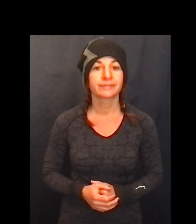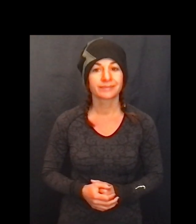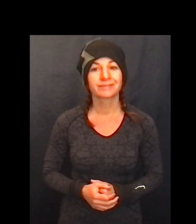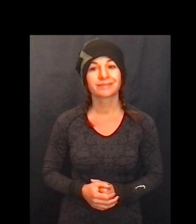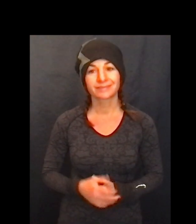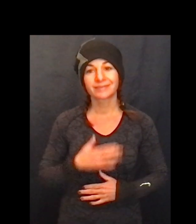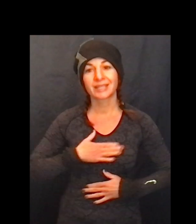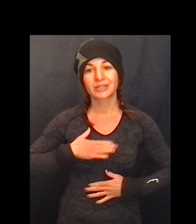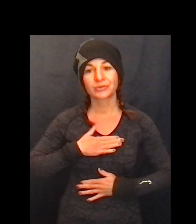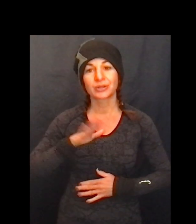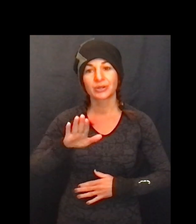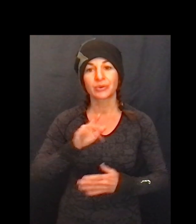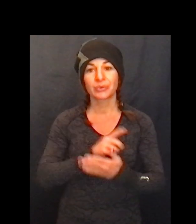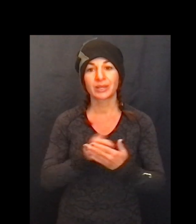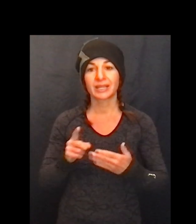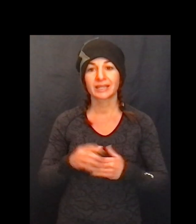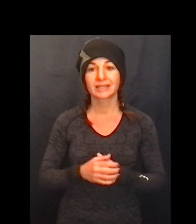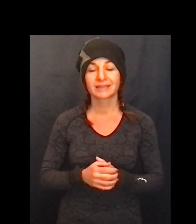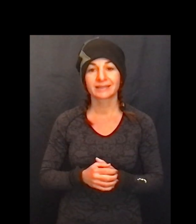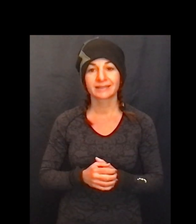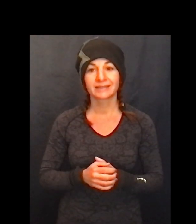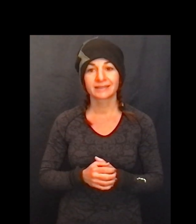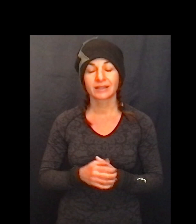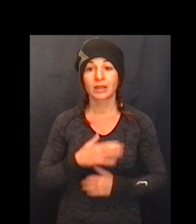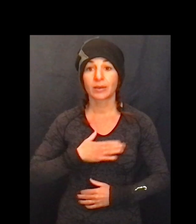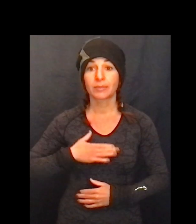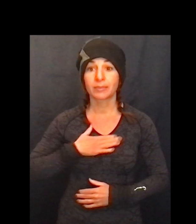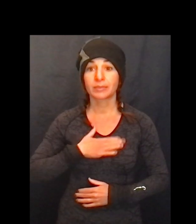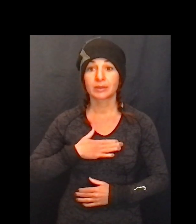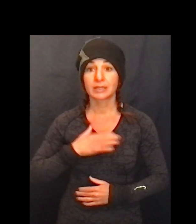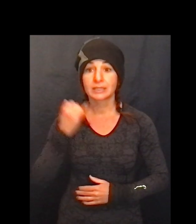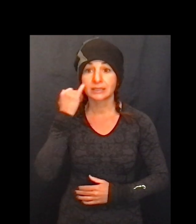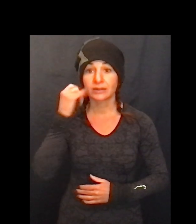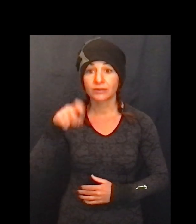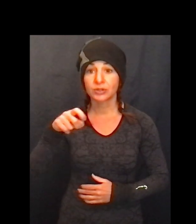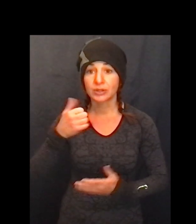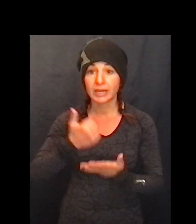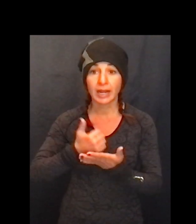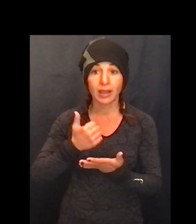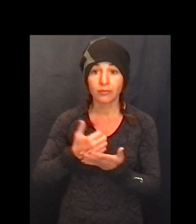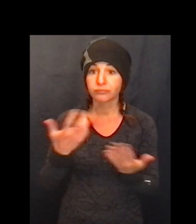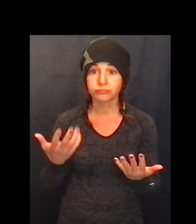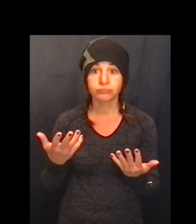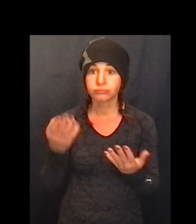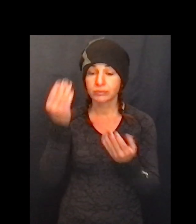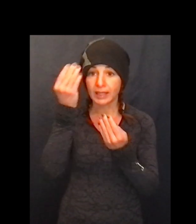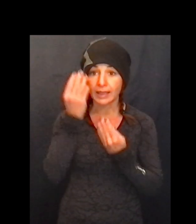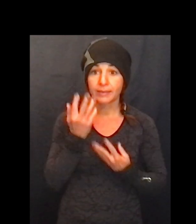Have a wonderful week. Please reach out to us if you need anything.